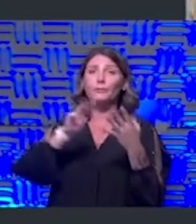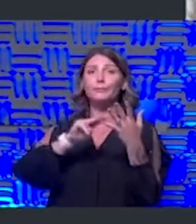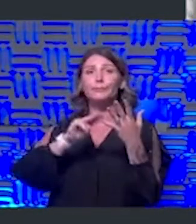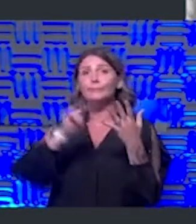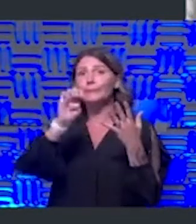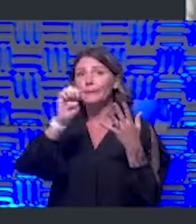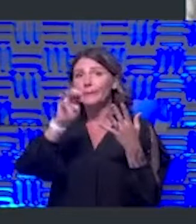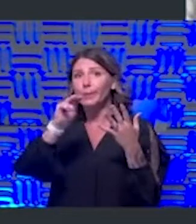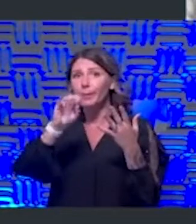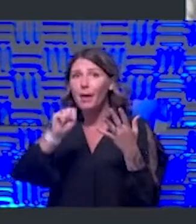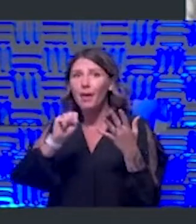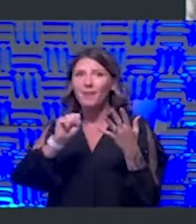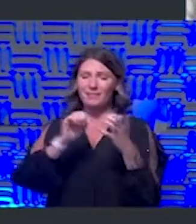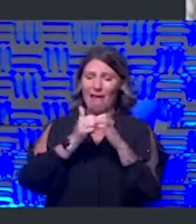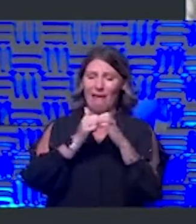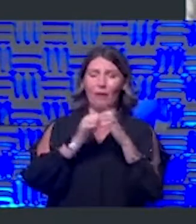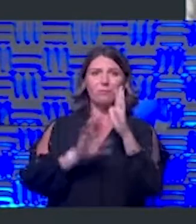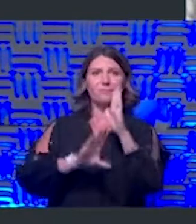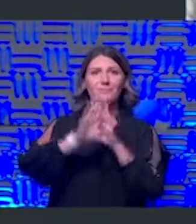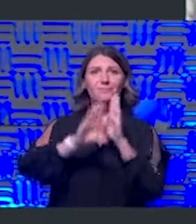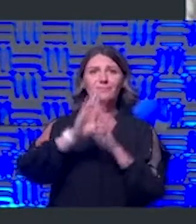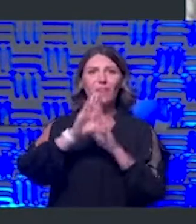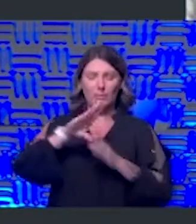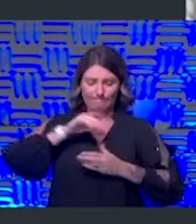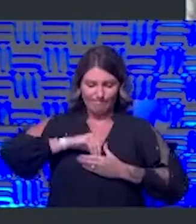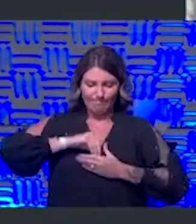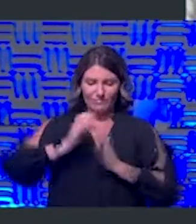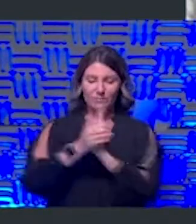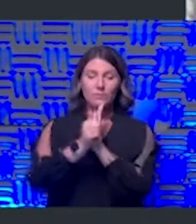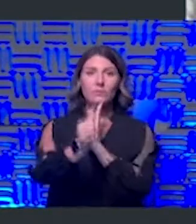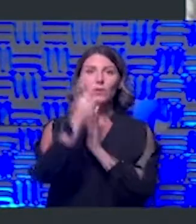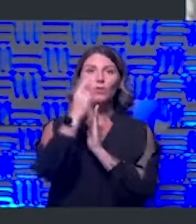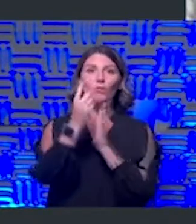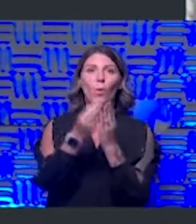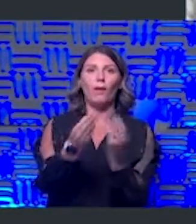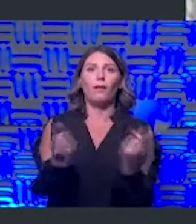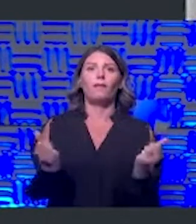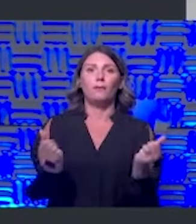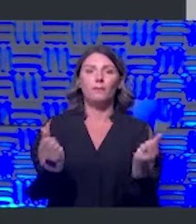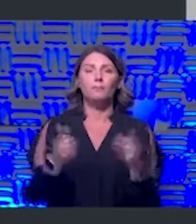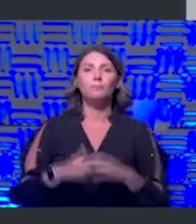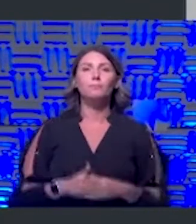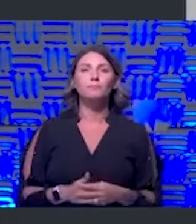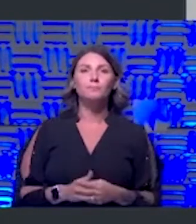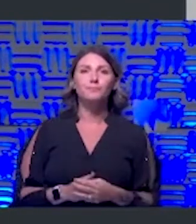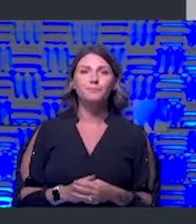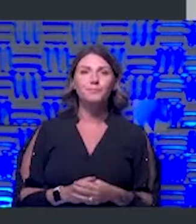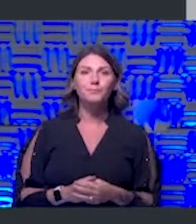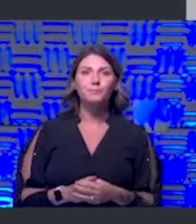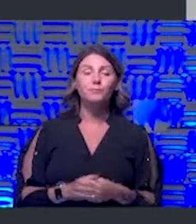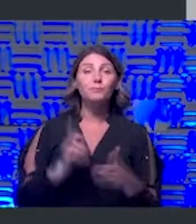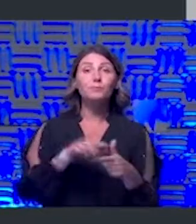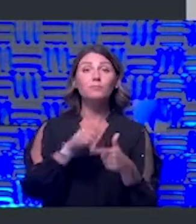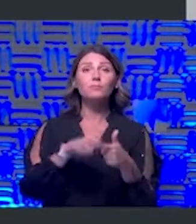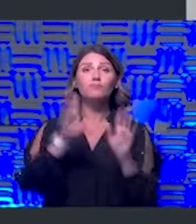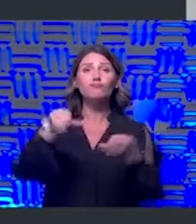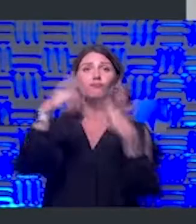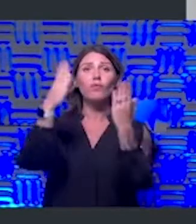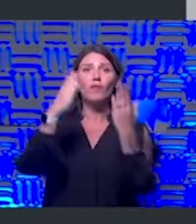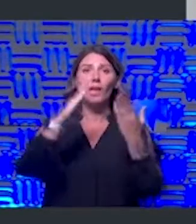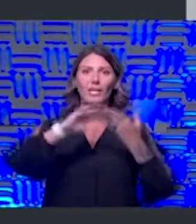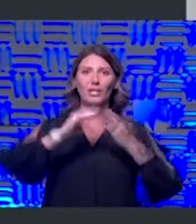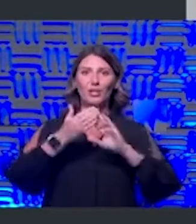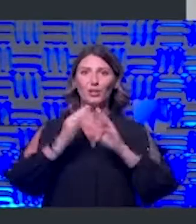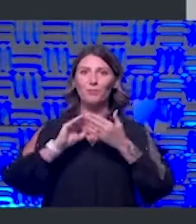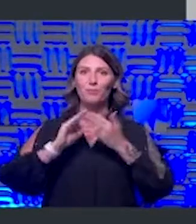develop some integrative skills that can really set the stage for healing, and then provide a community to really